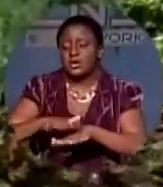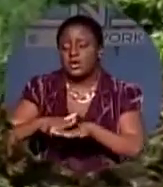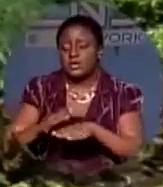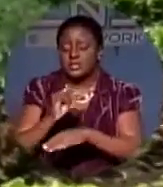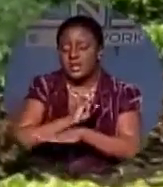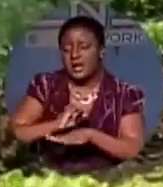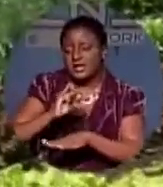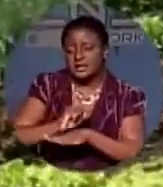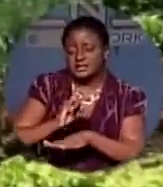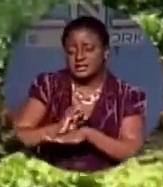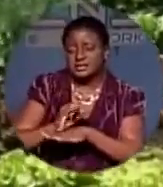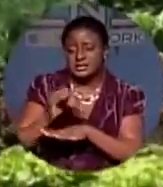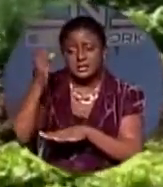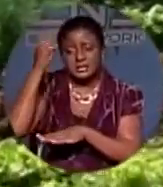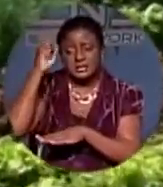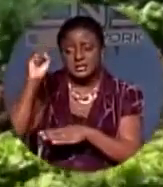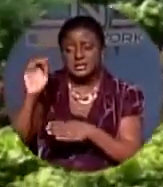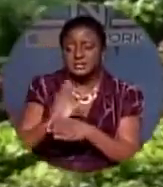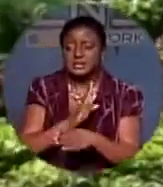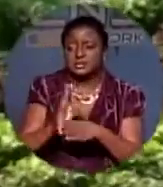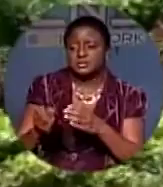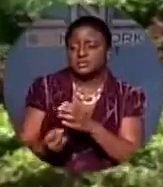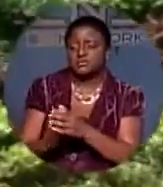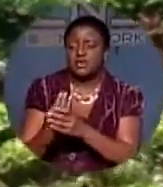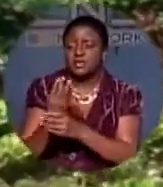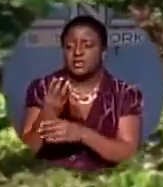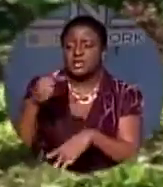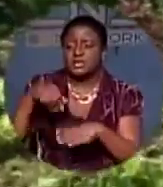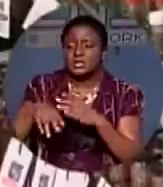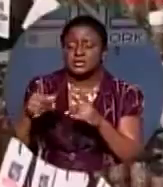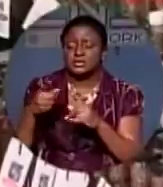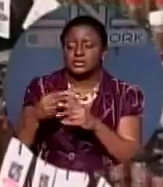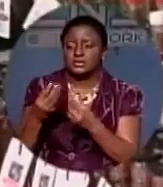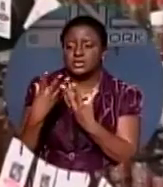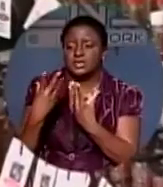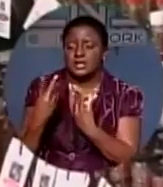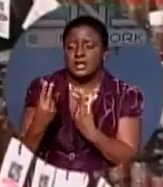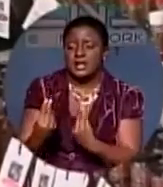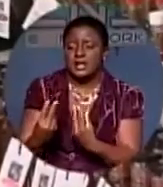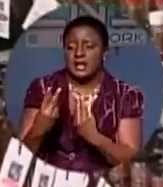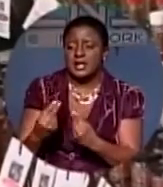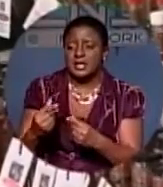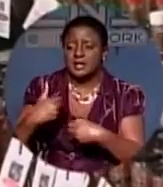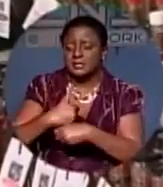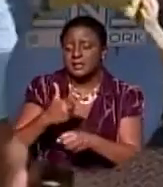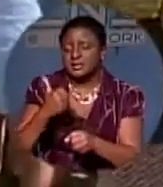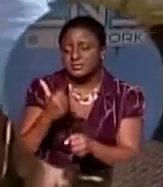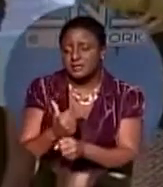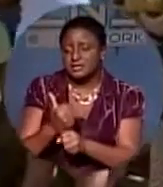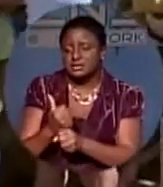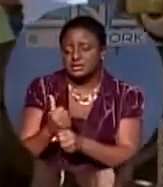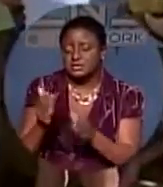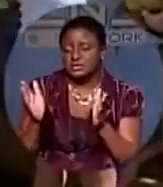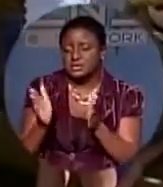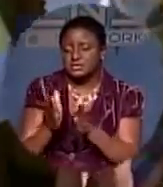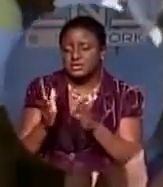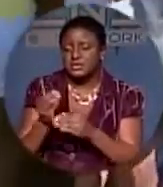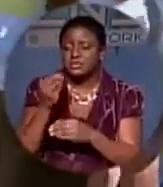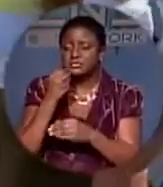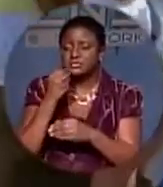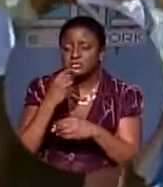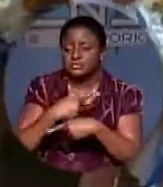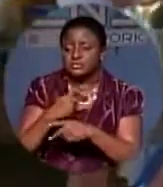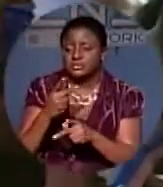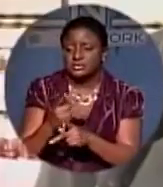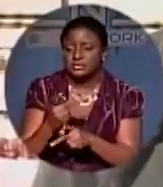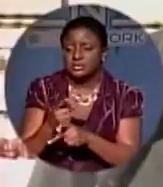mushroomed into light manufacturing, a small food market to sell locally made goods, and a hub for tourists to Eleuthera. In